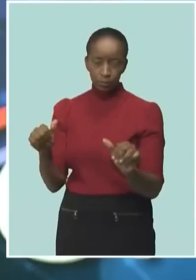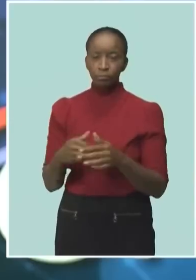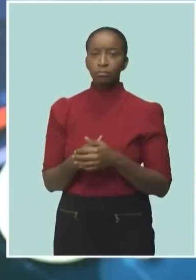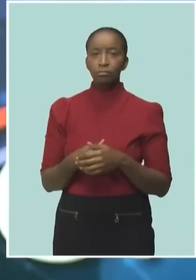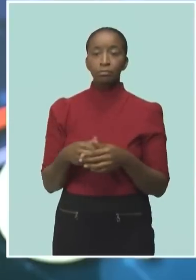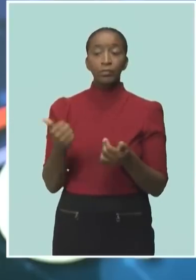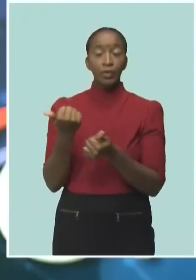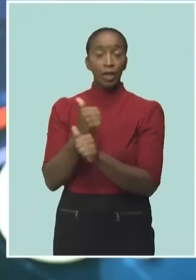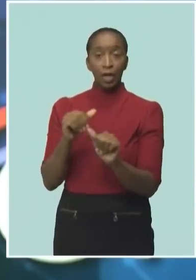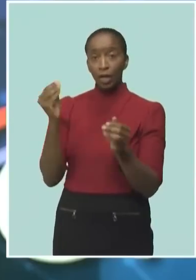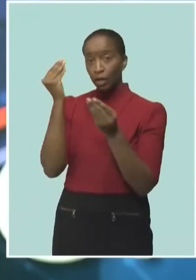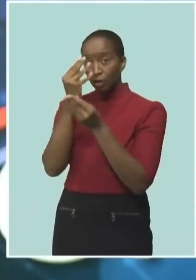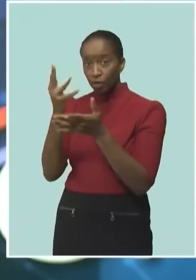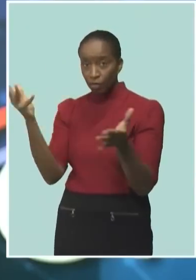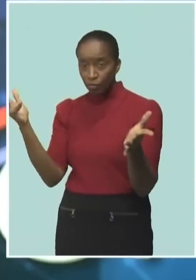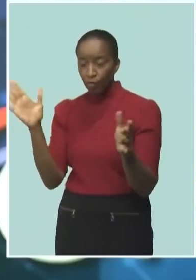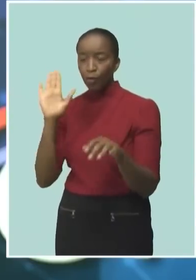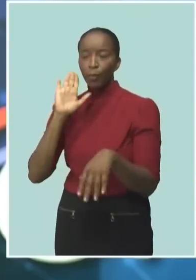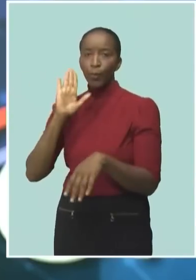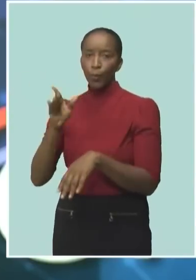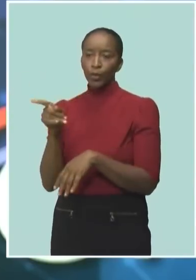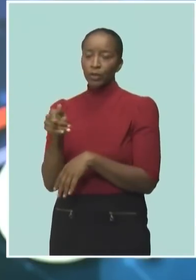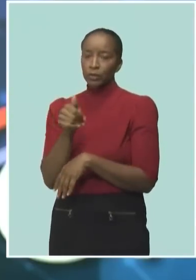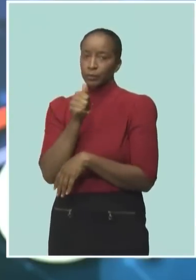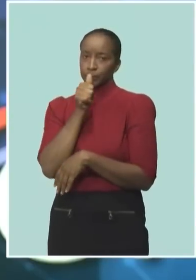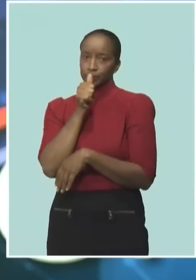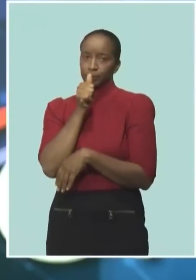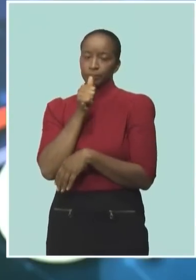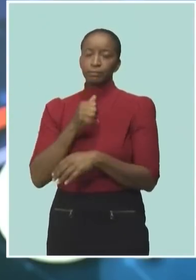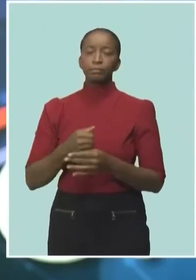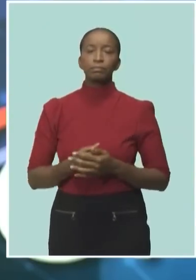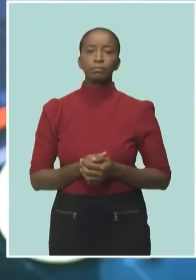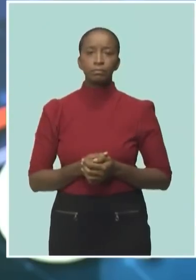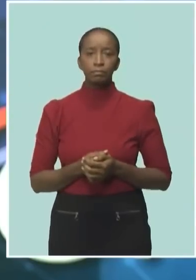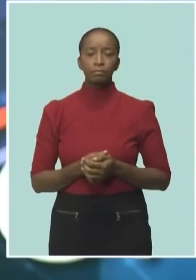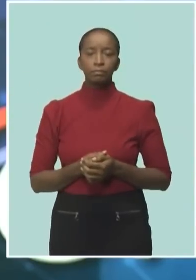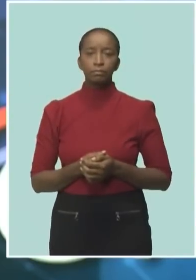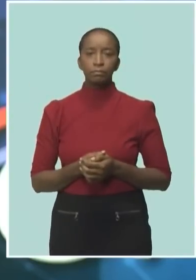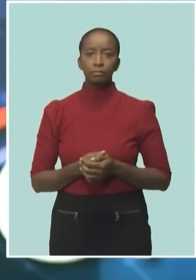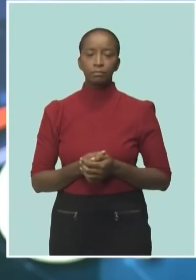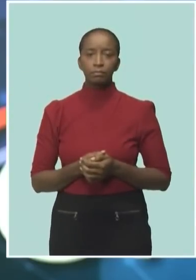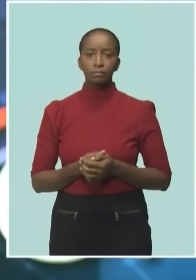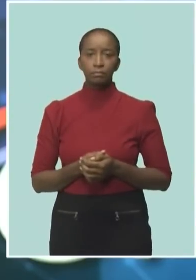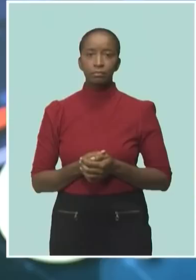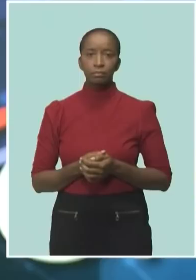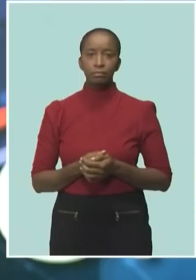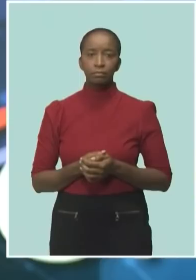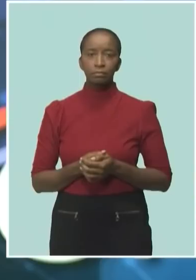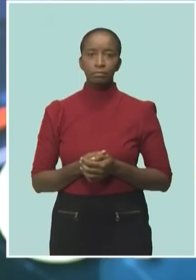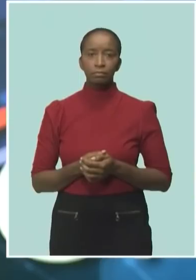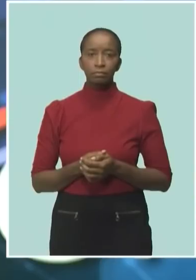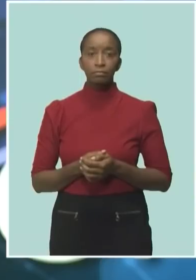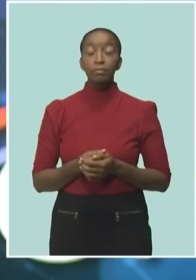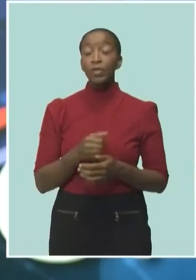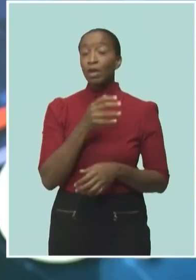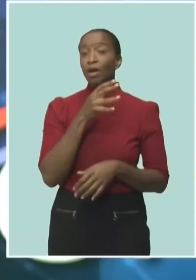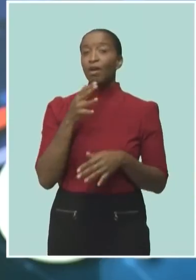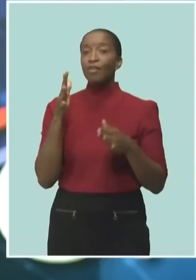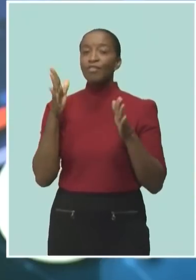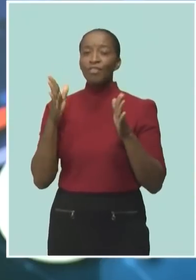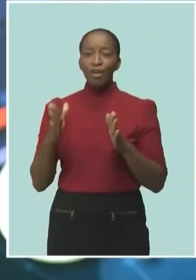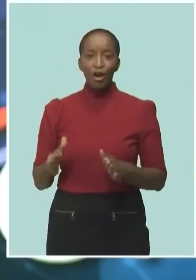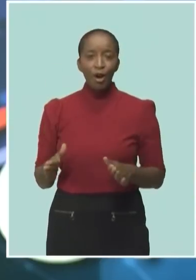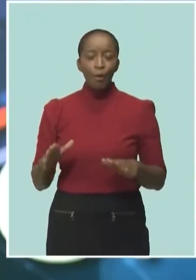that all information will be taken in strictest confidence. A farmer is breathing a sigh of relief